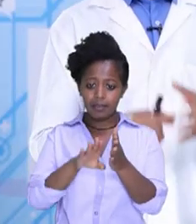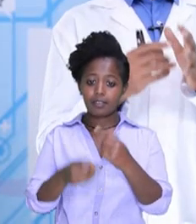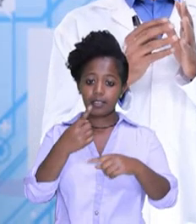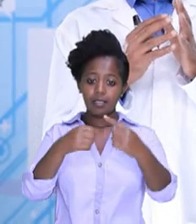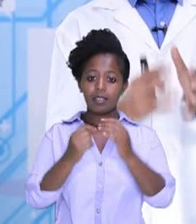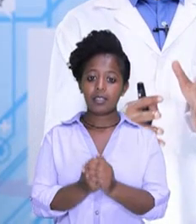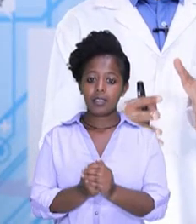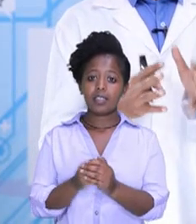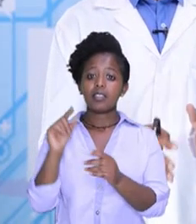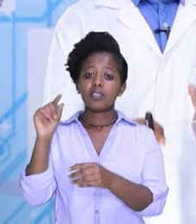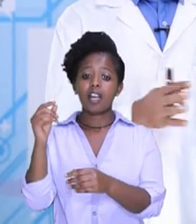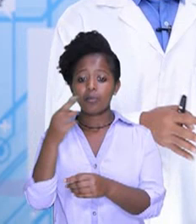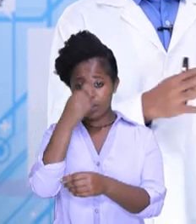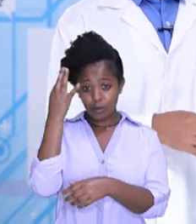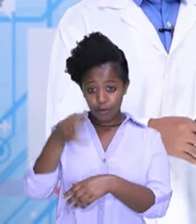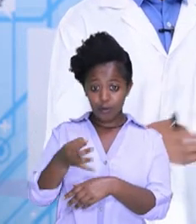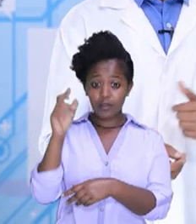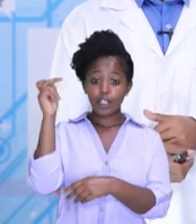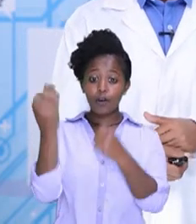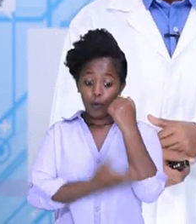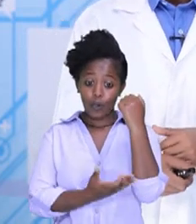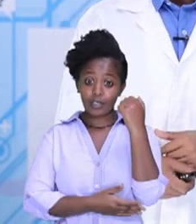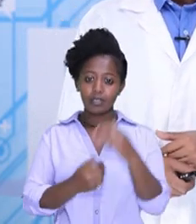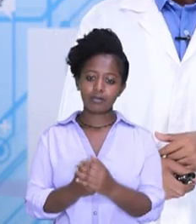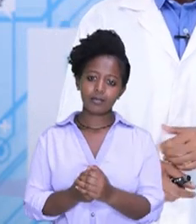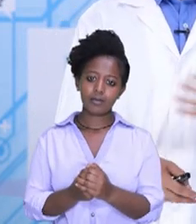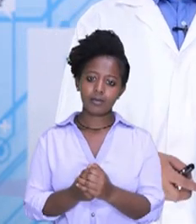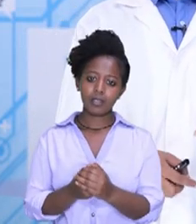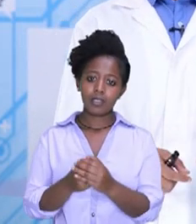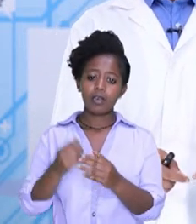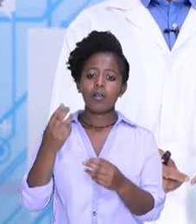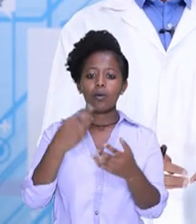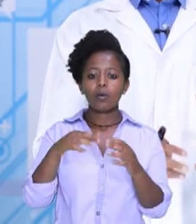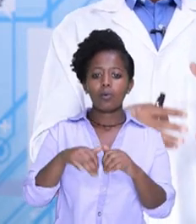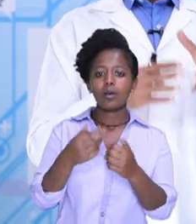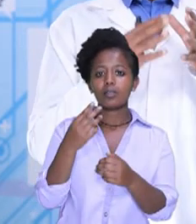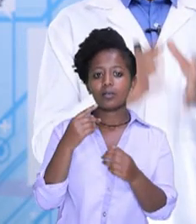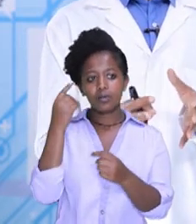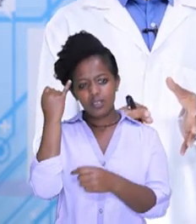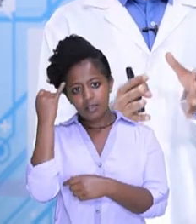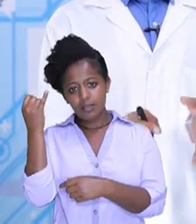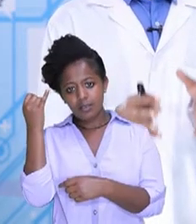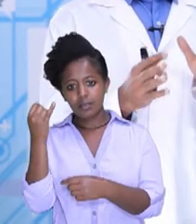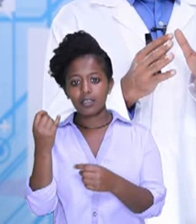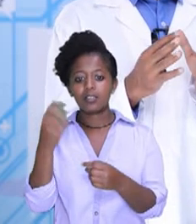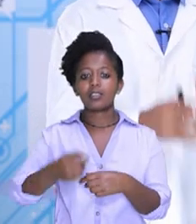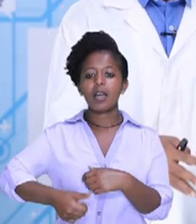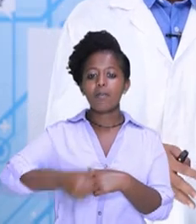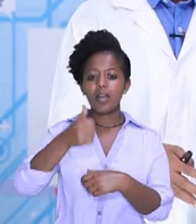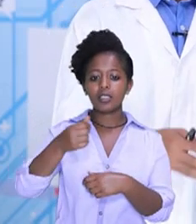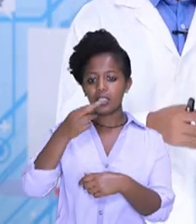And there are some causes of this deforestation in our country. What do you think is the major causes for